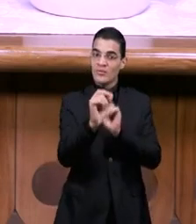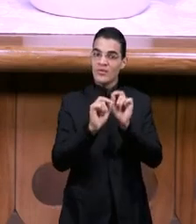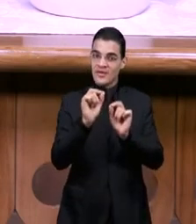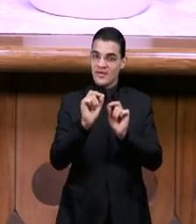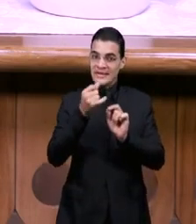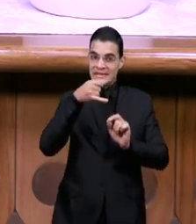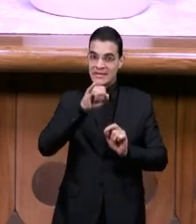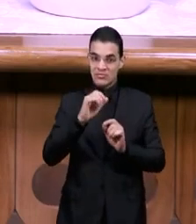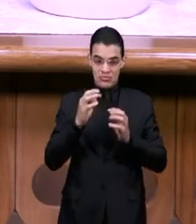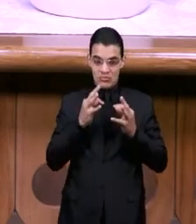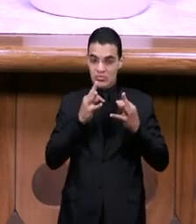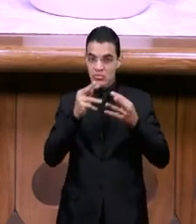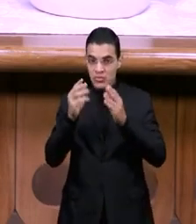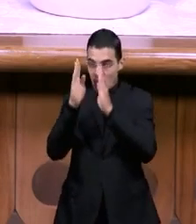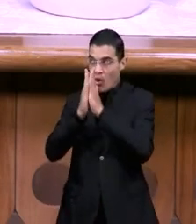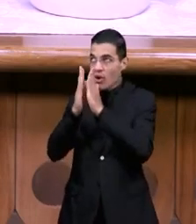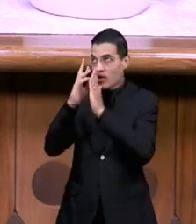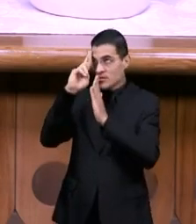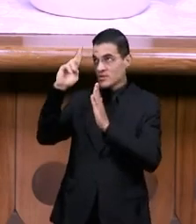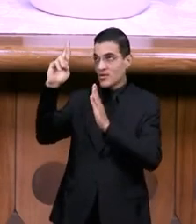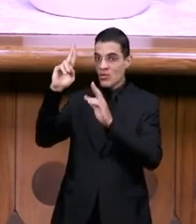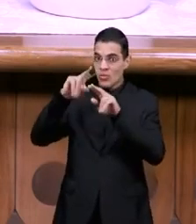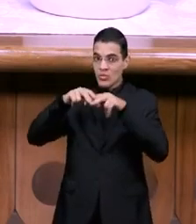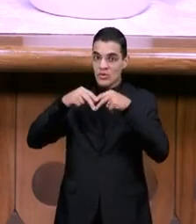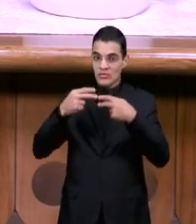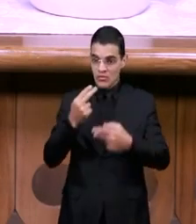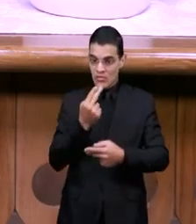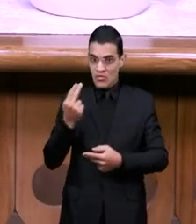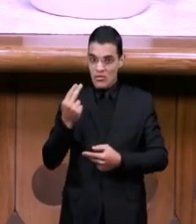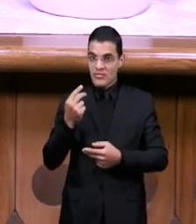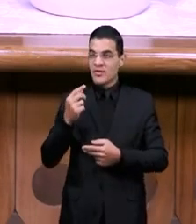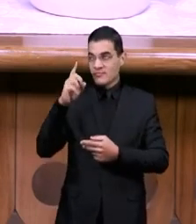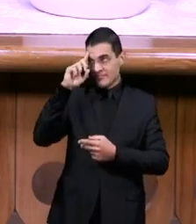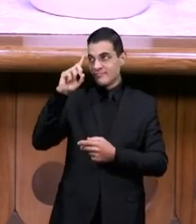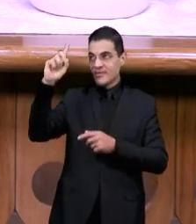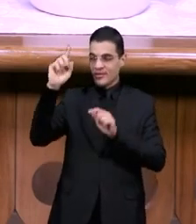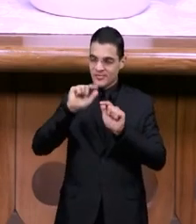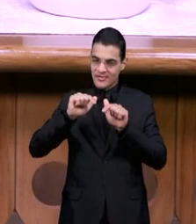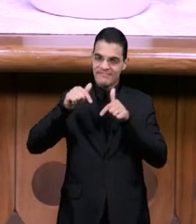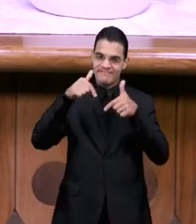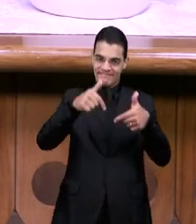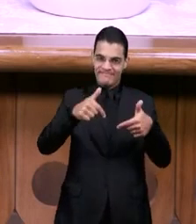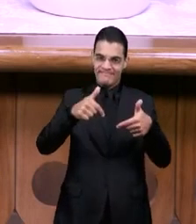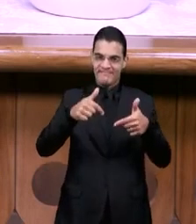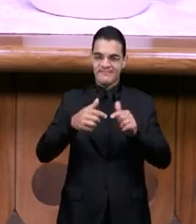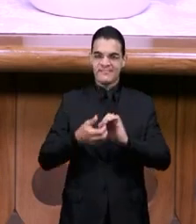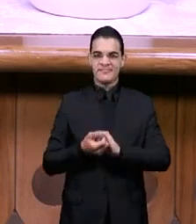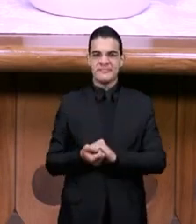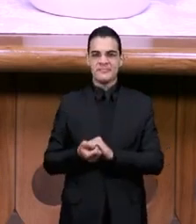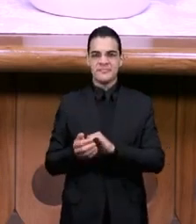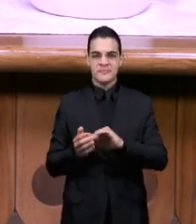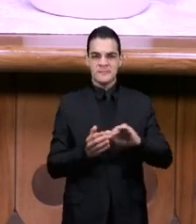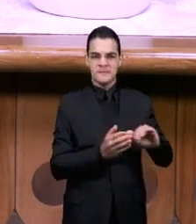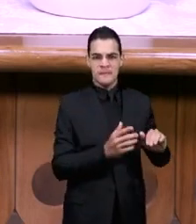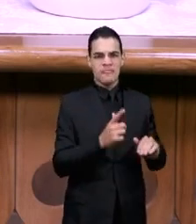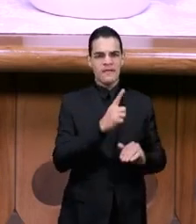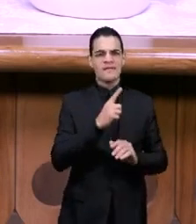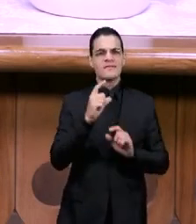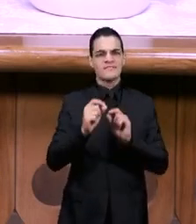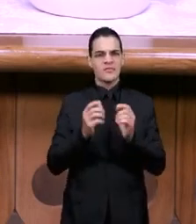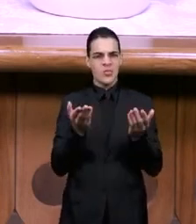to my Father in my name, the Father will give you. Praise the name of the Lord. We had an